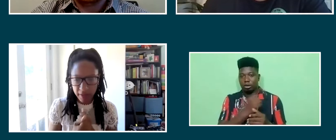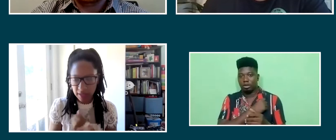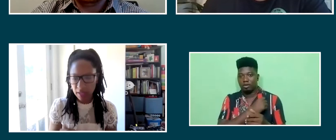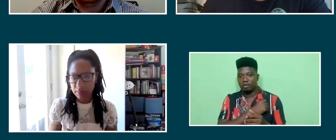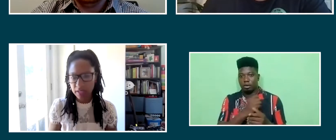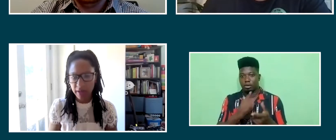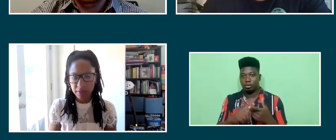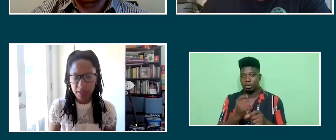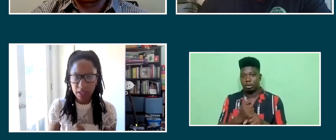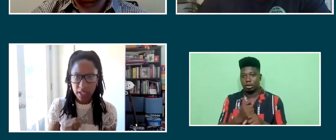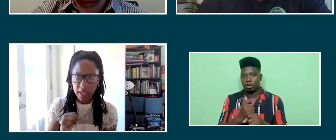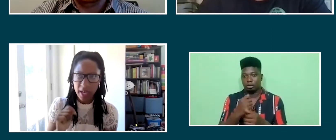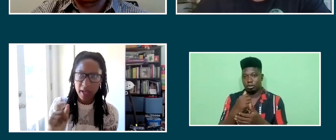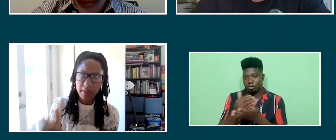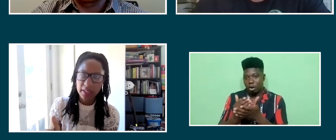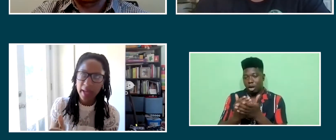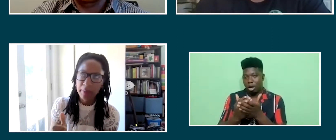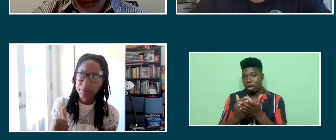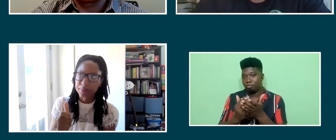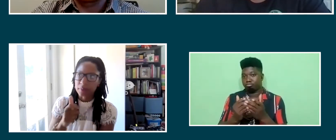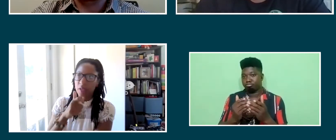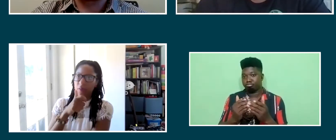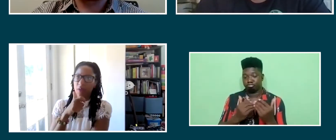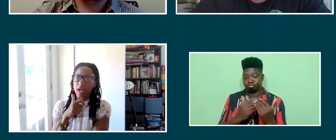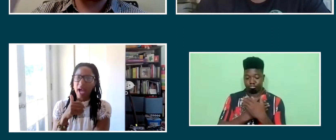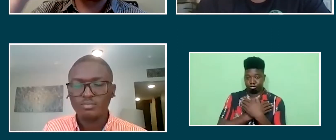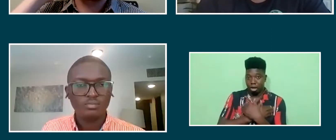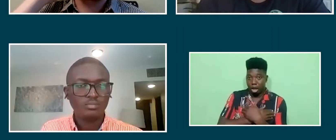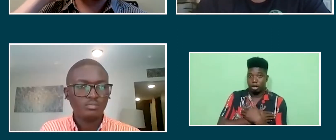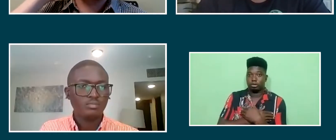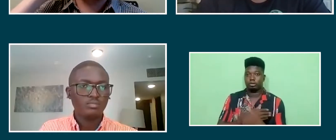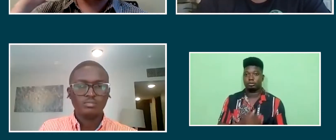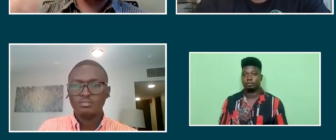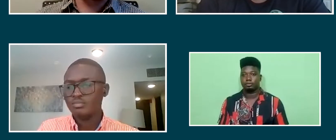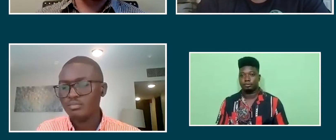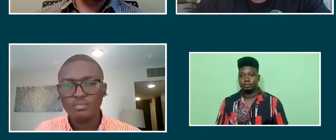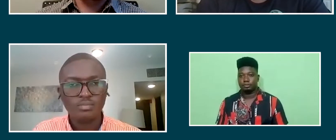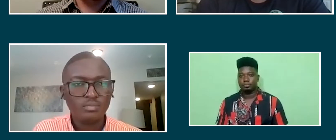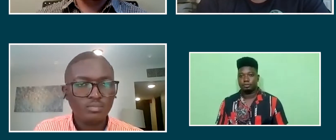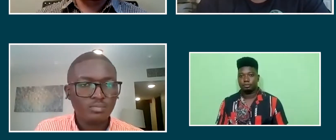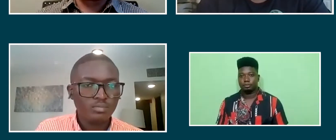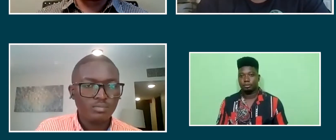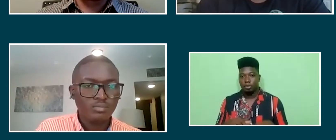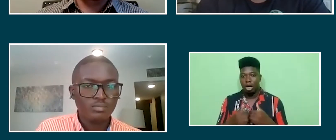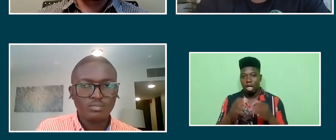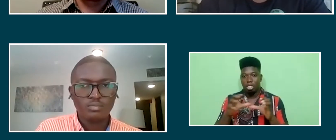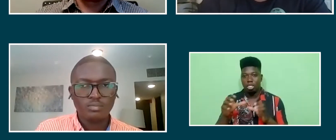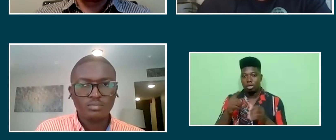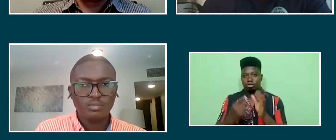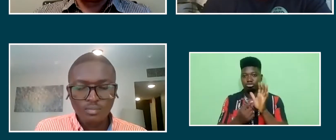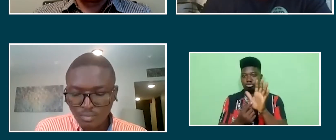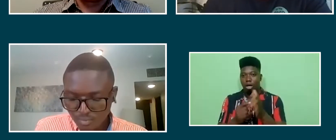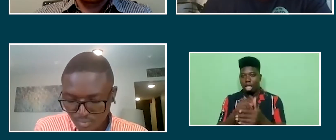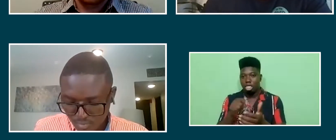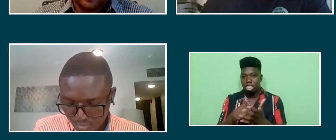and rest themselves. Tim, how does this show up in the stories that we tell?